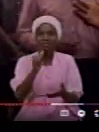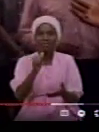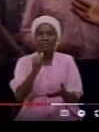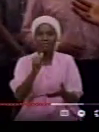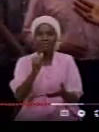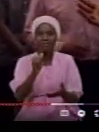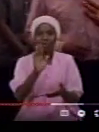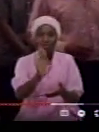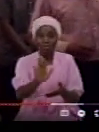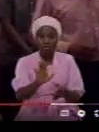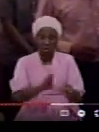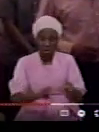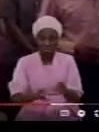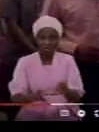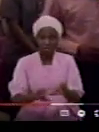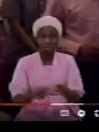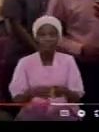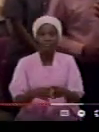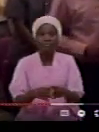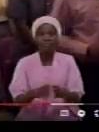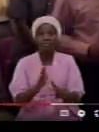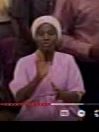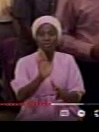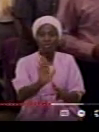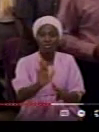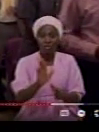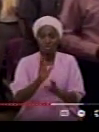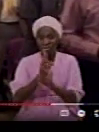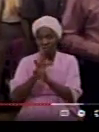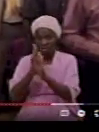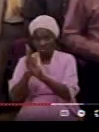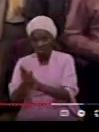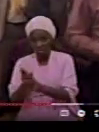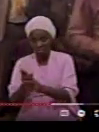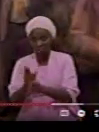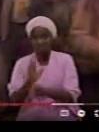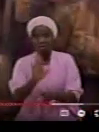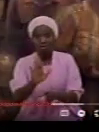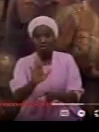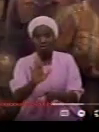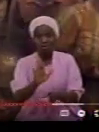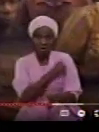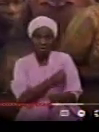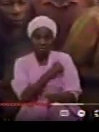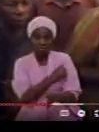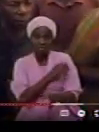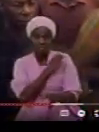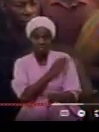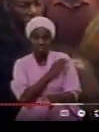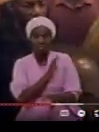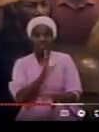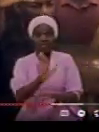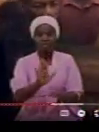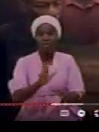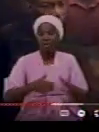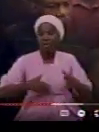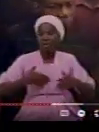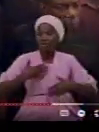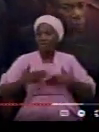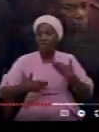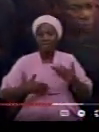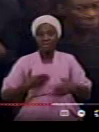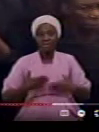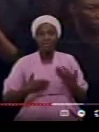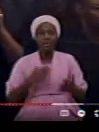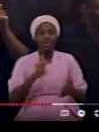Your action, your response, your attitude, your excitement,